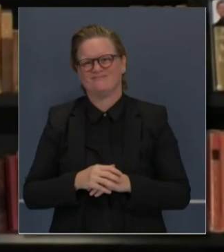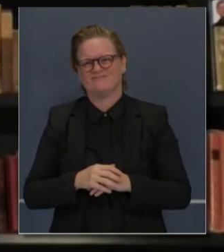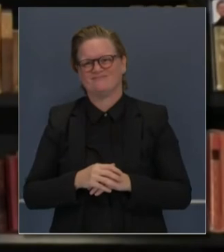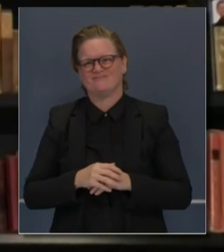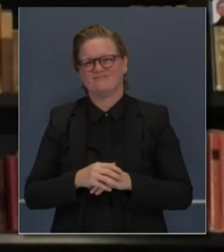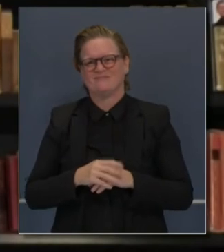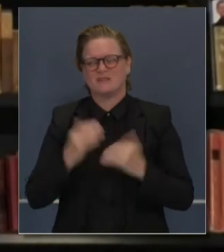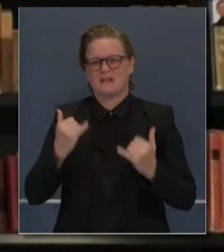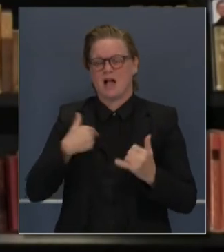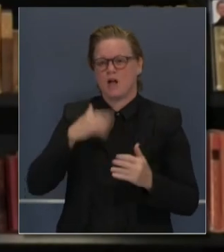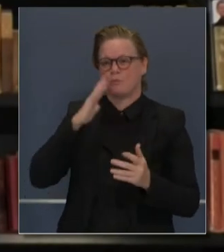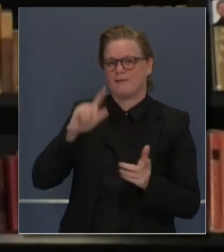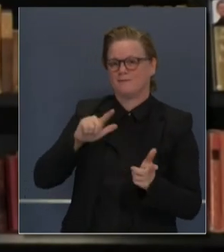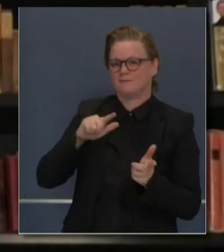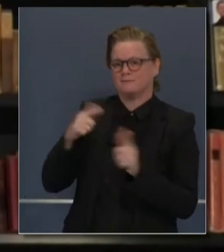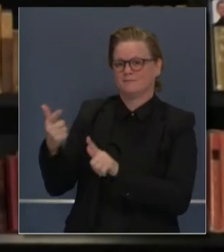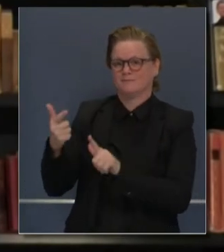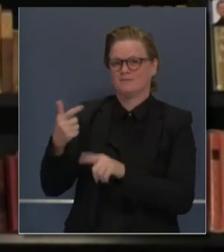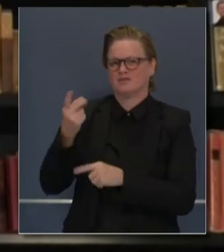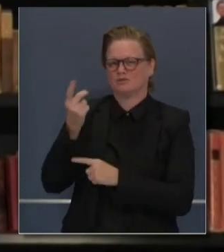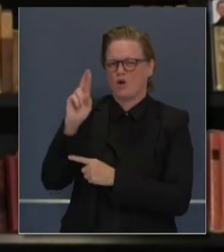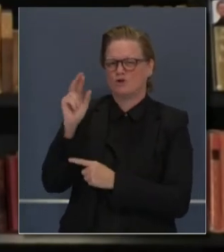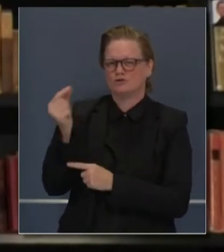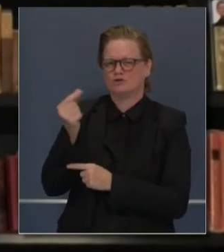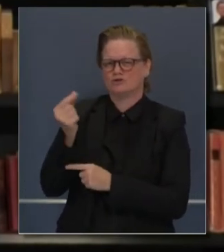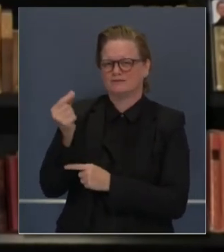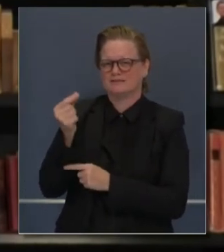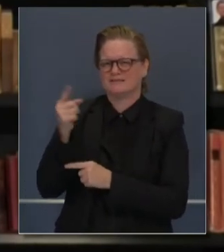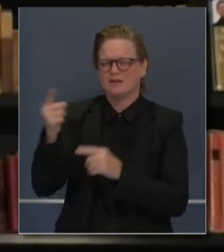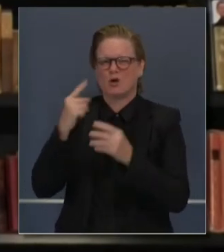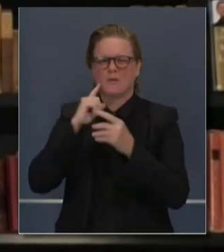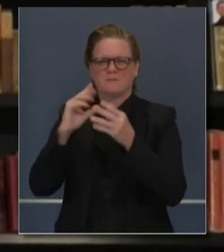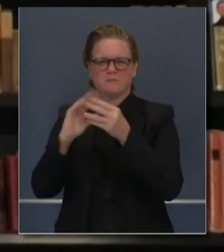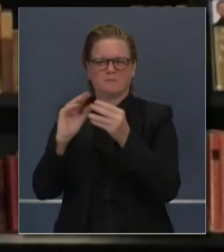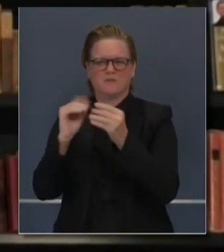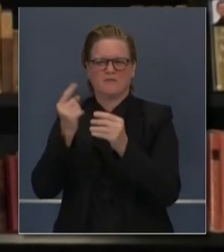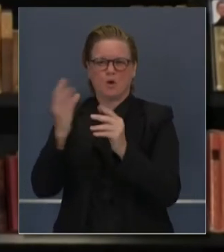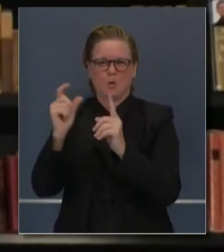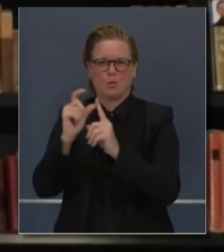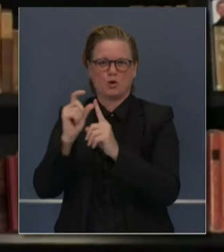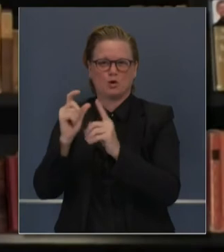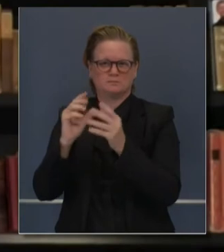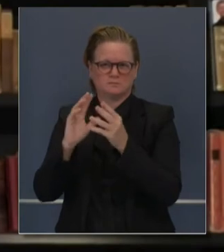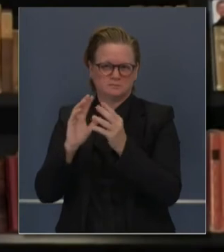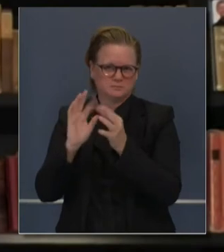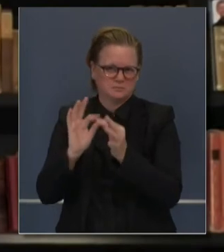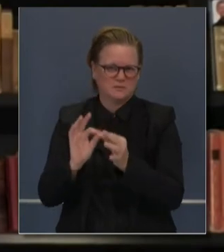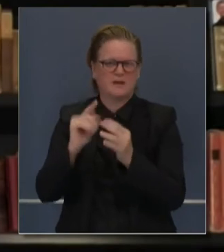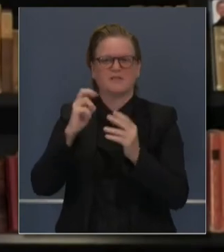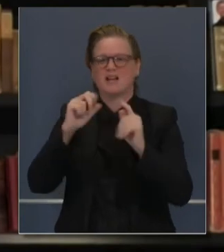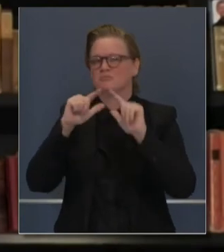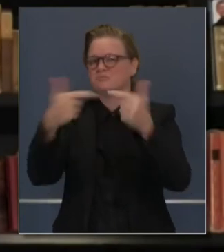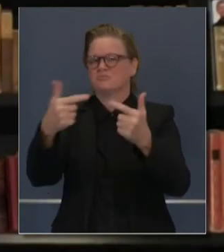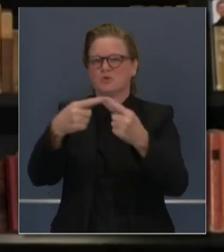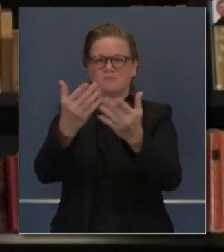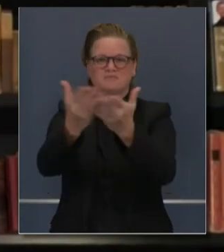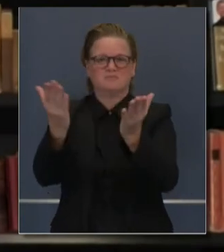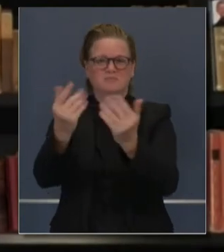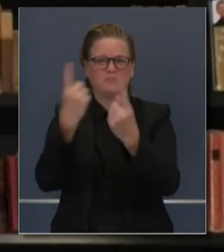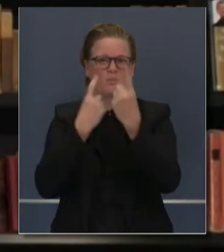questions about the vaccine and any other questions related to health. Aaron, and we're here as well to talk about other topics.